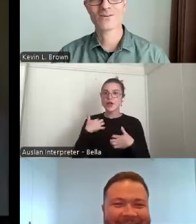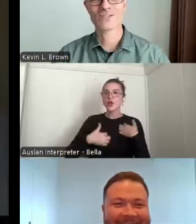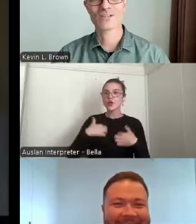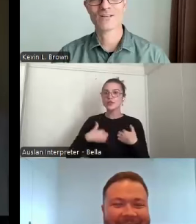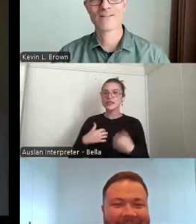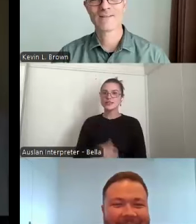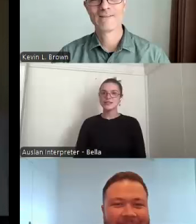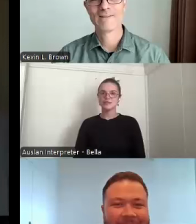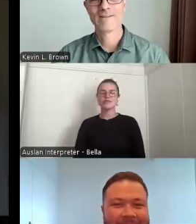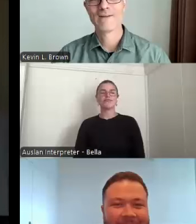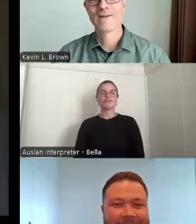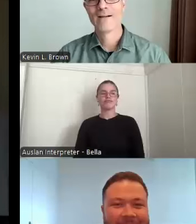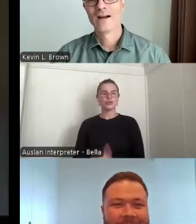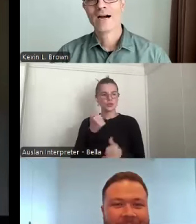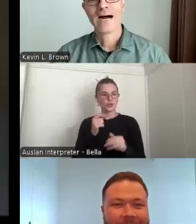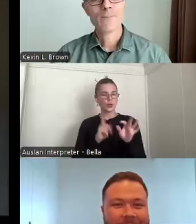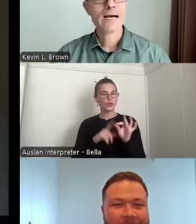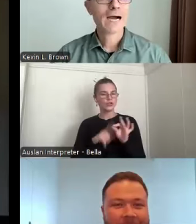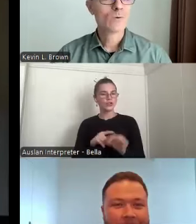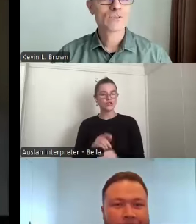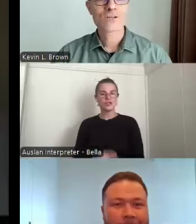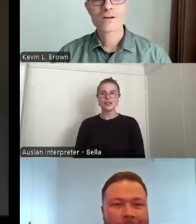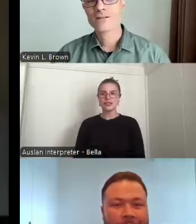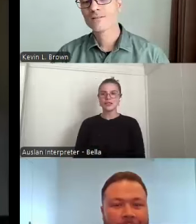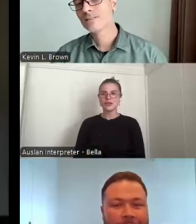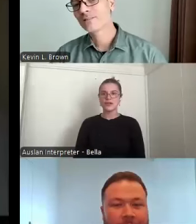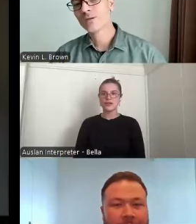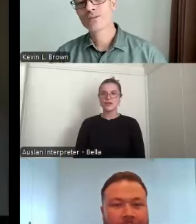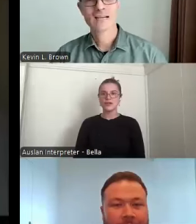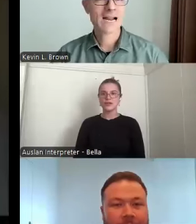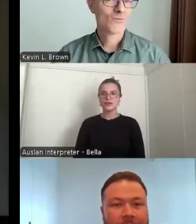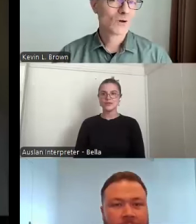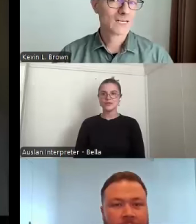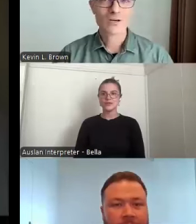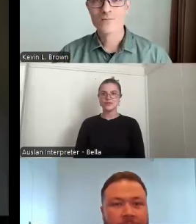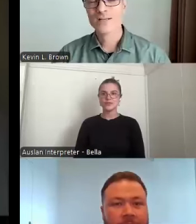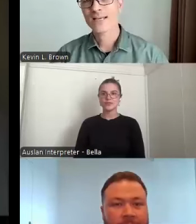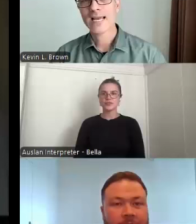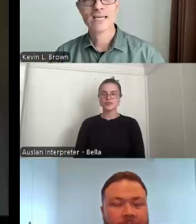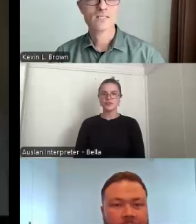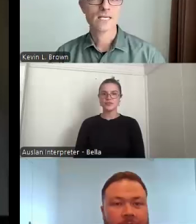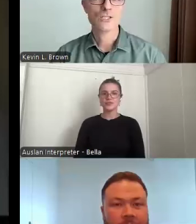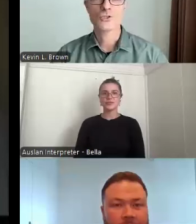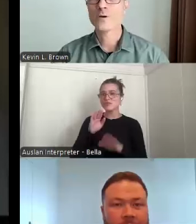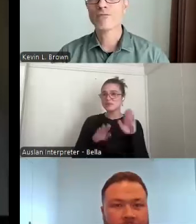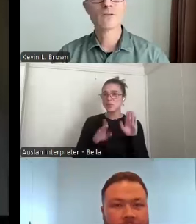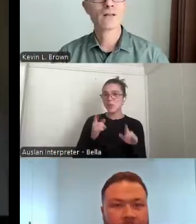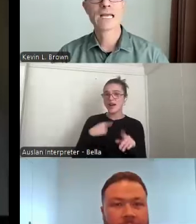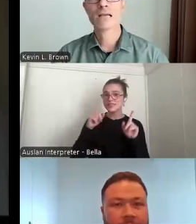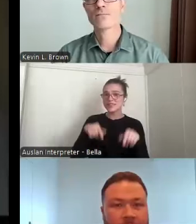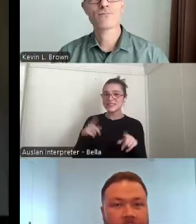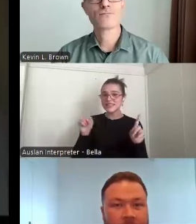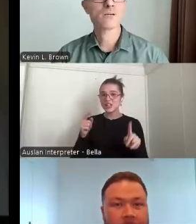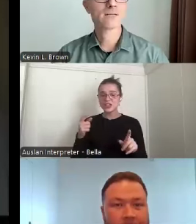great question. I mean, I would start with kind of what I started with today is, do we feel